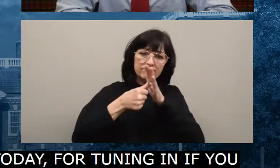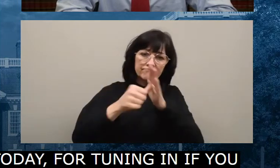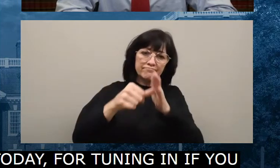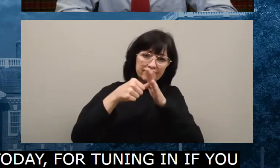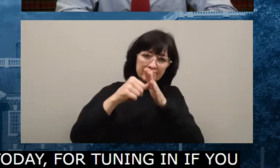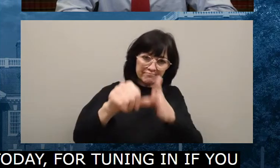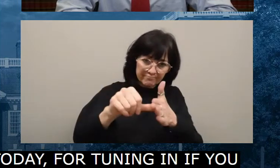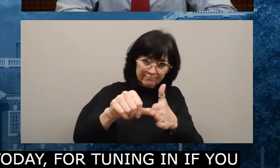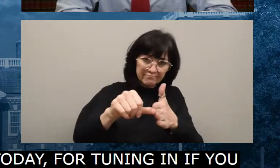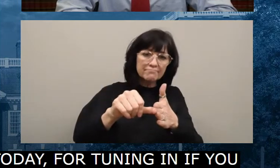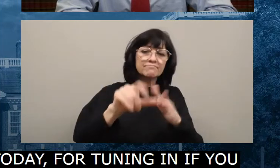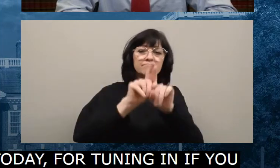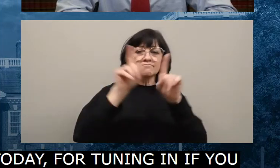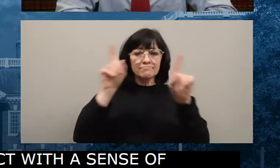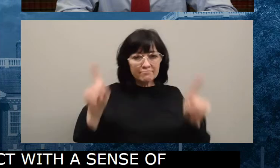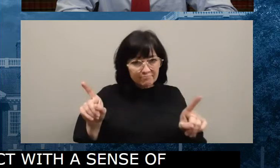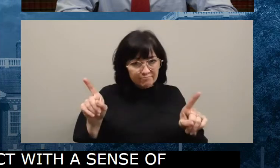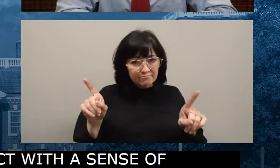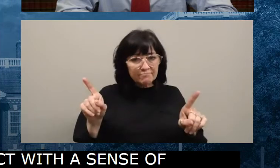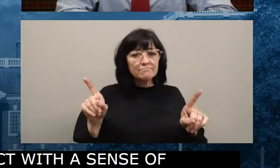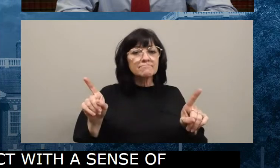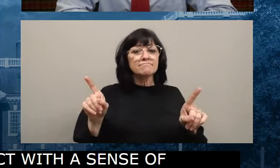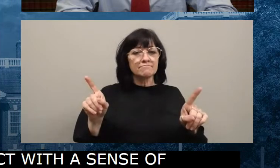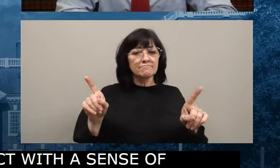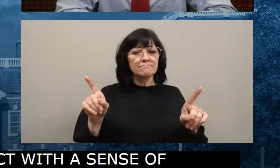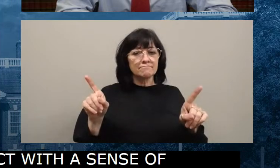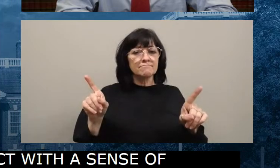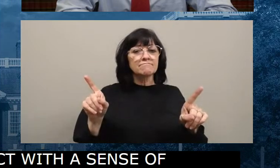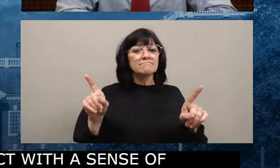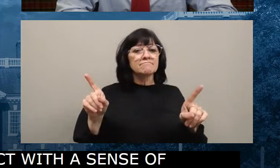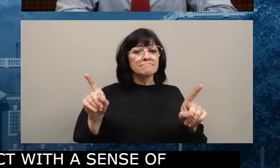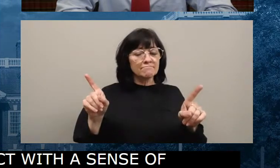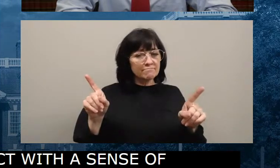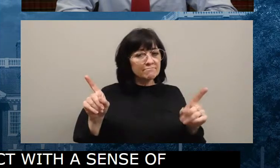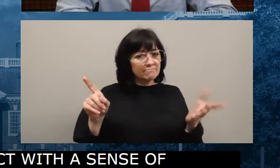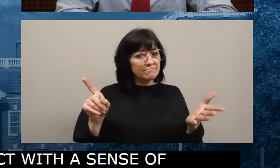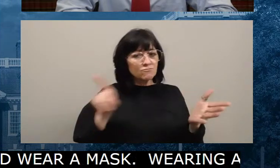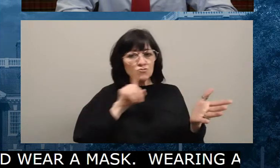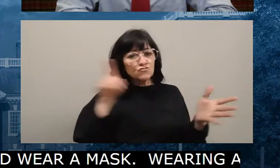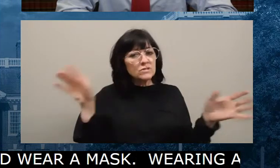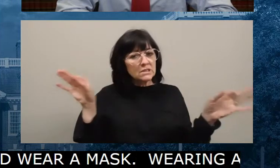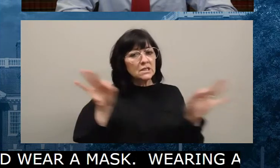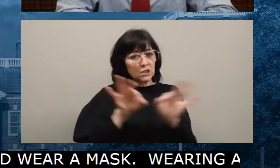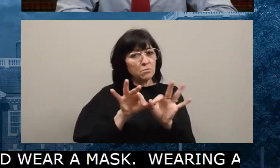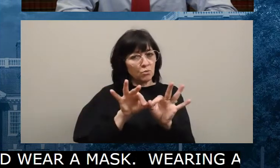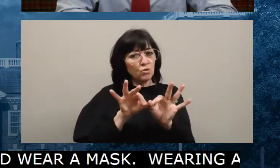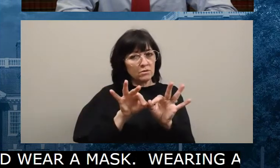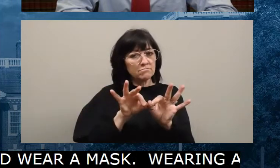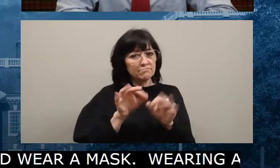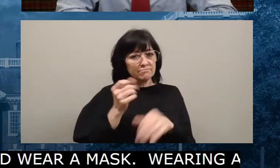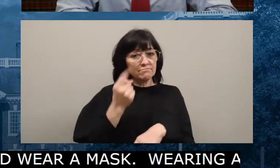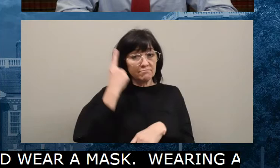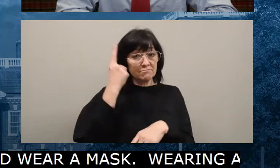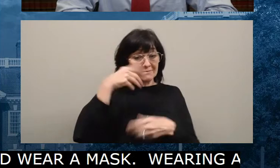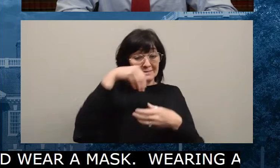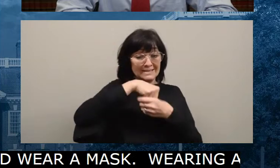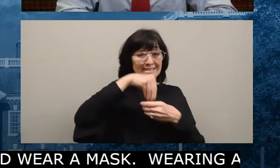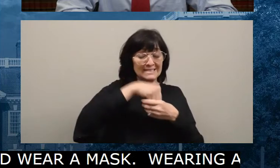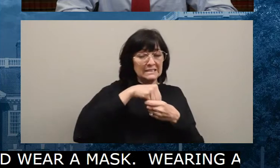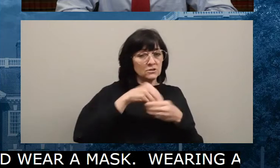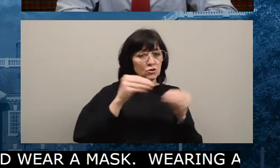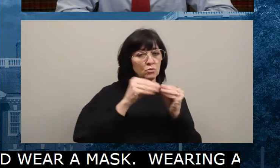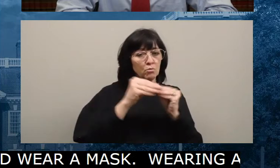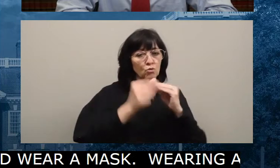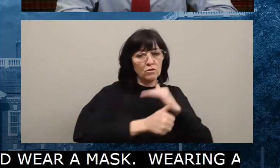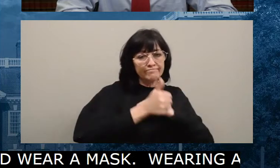do. Be conscious of your social distancing. It's a lot riskier indoors than out of doors.